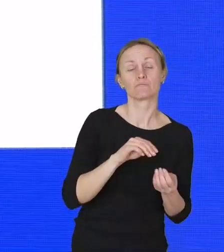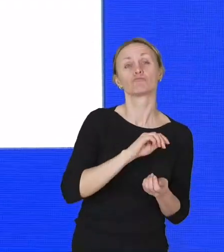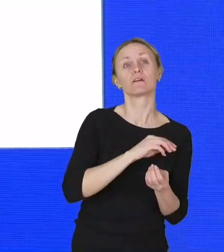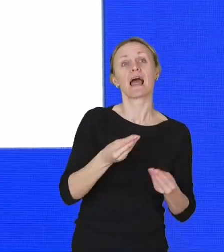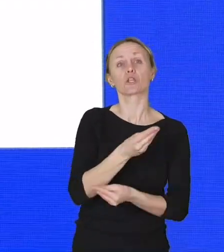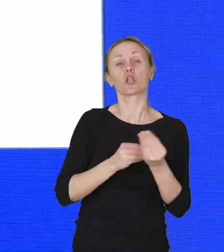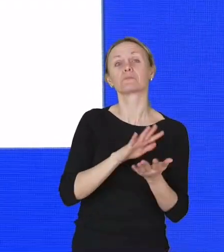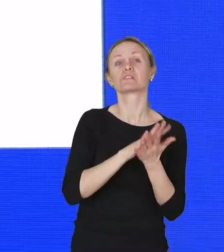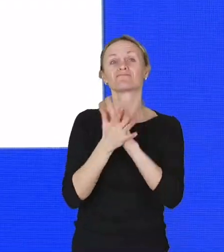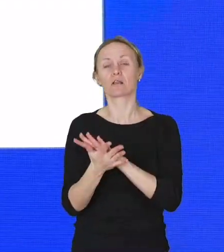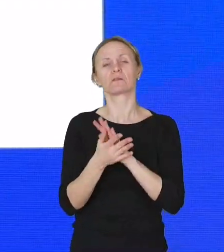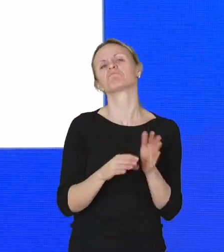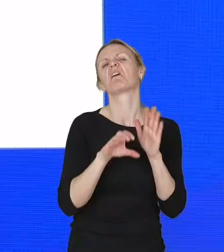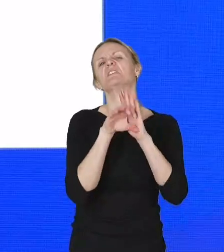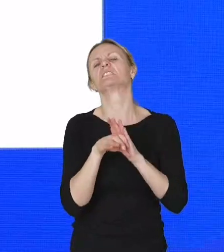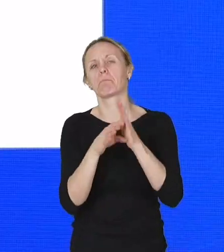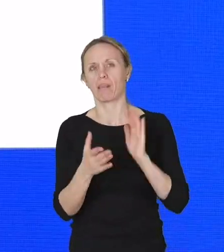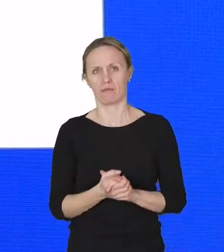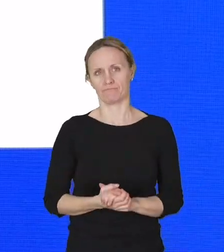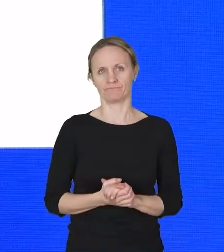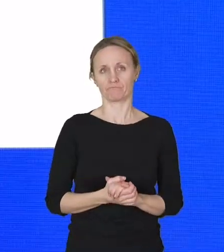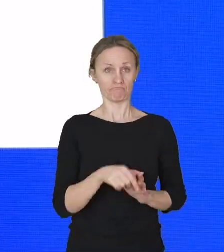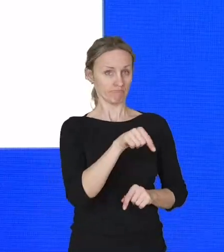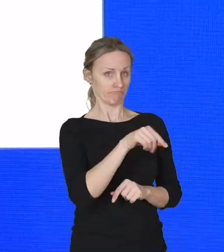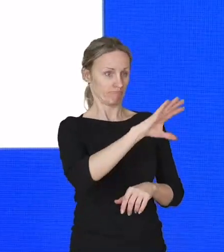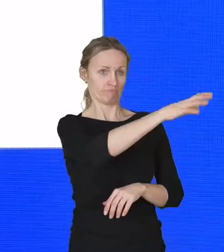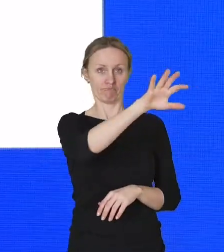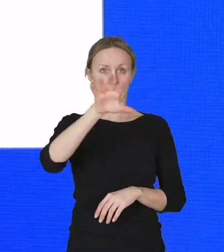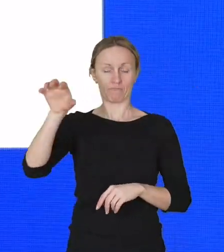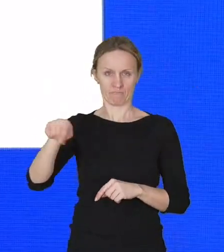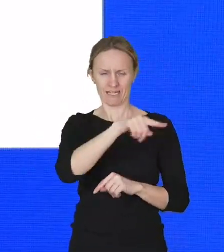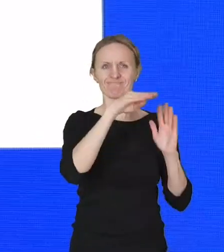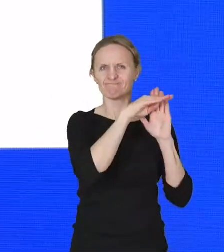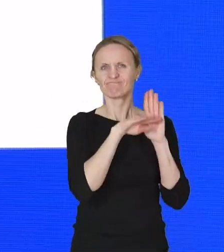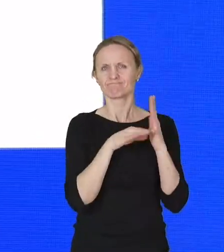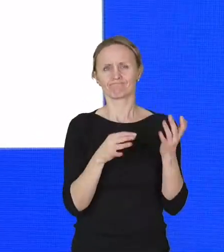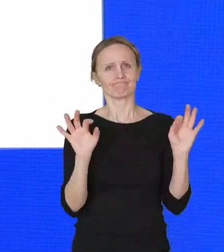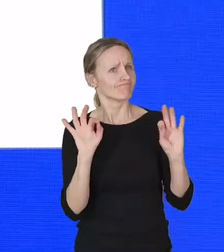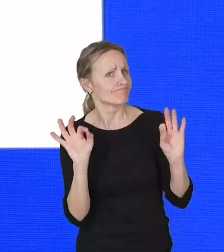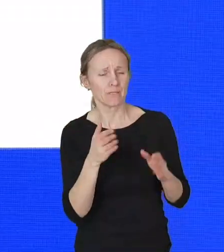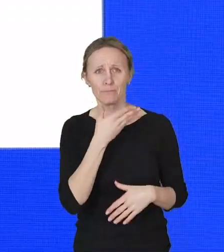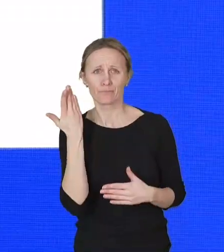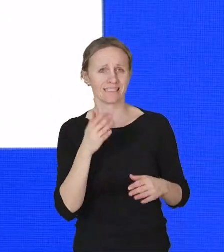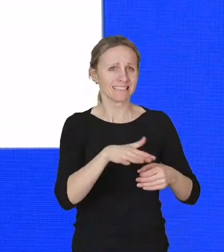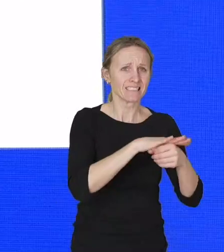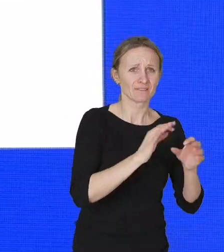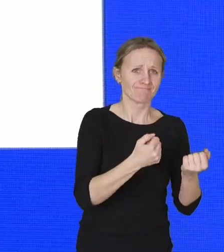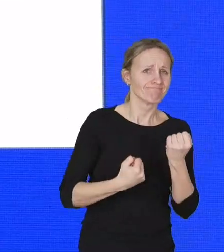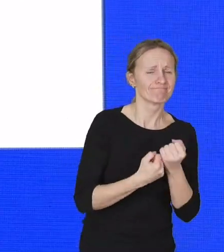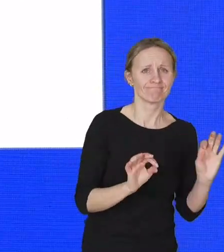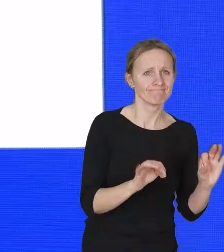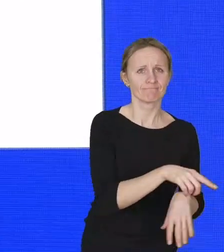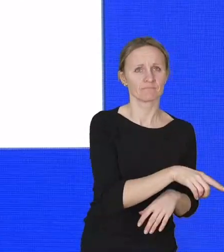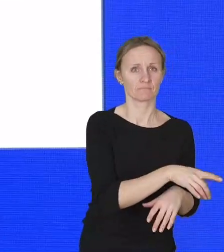then throwing money at them doesn't make sense. So we need a reform here. We need to talk to these communes or